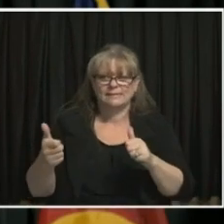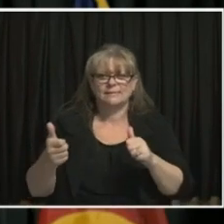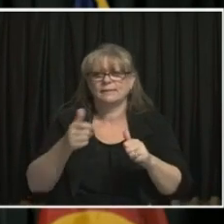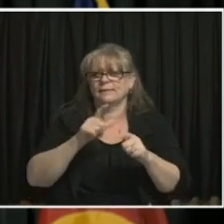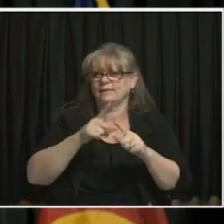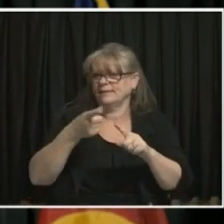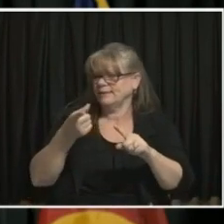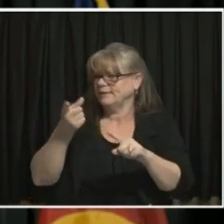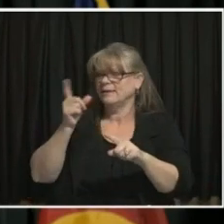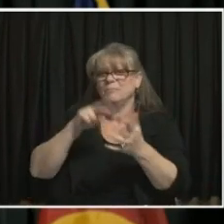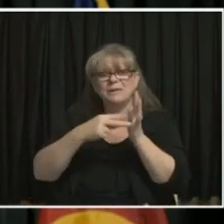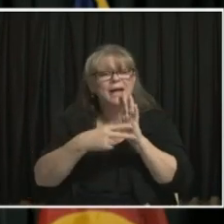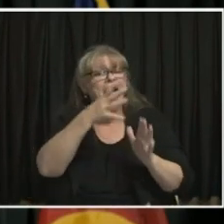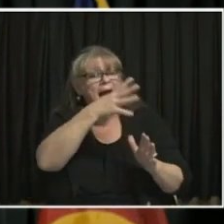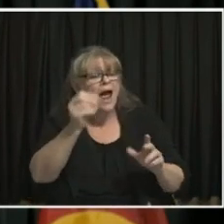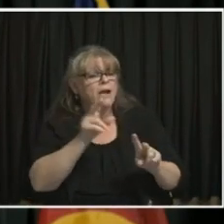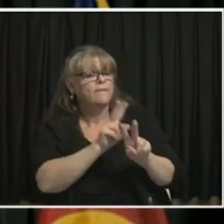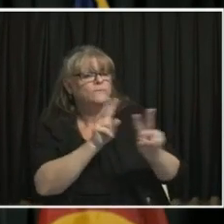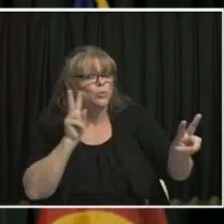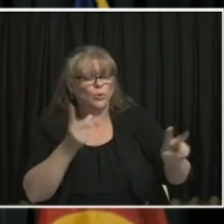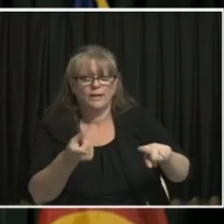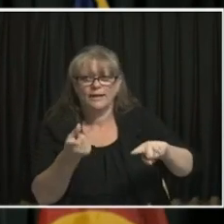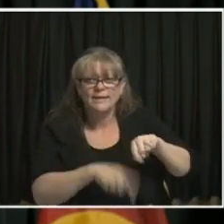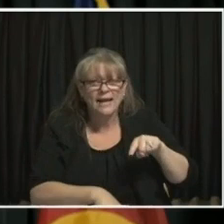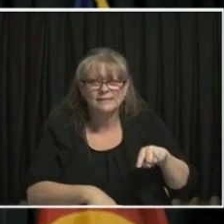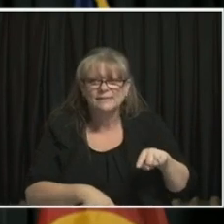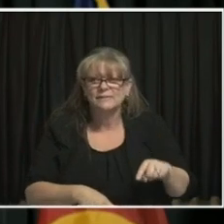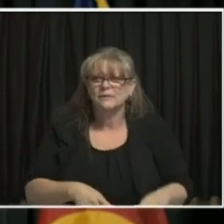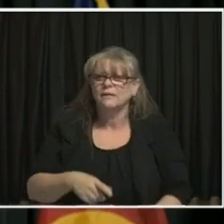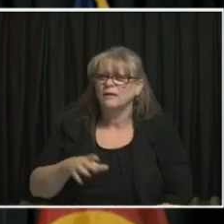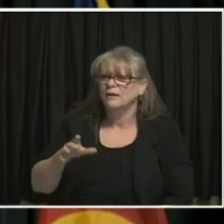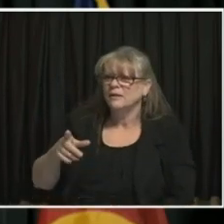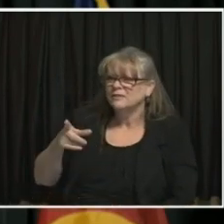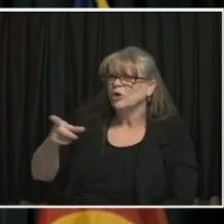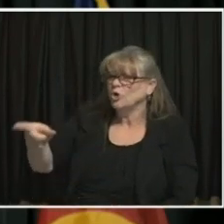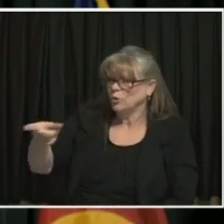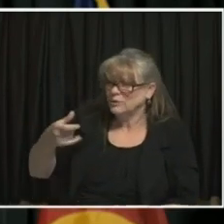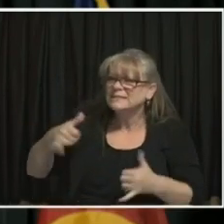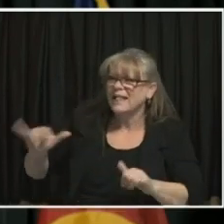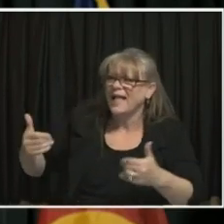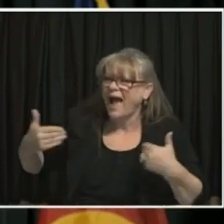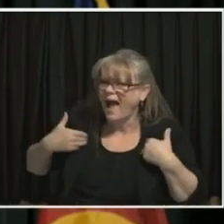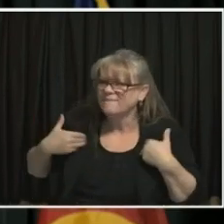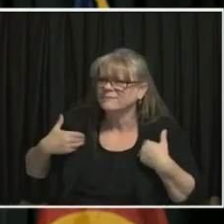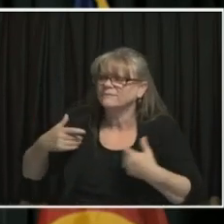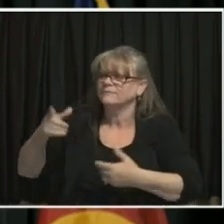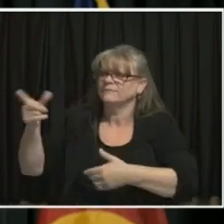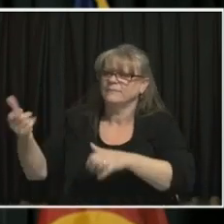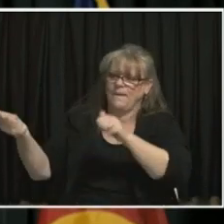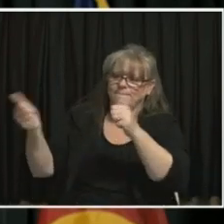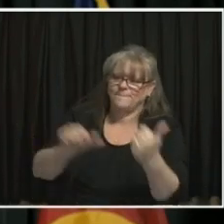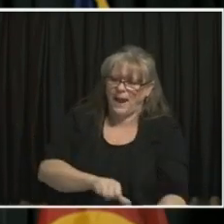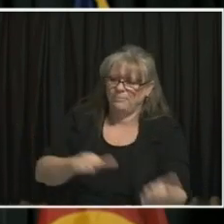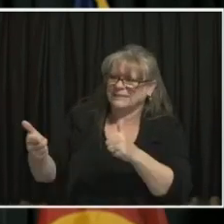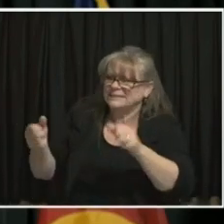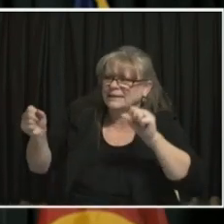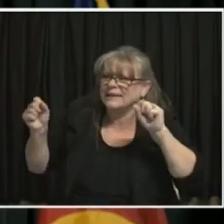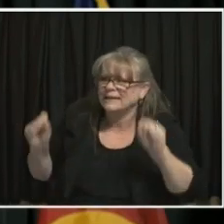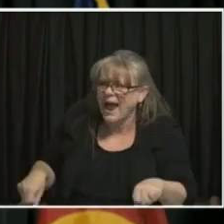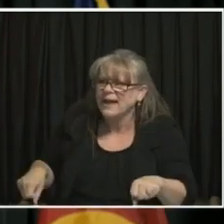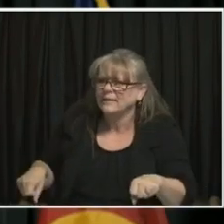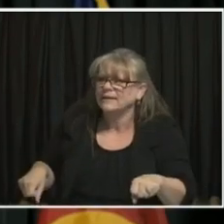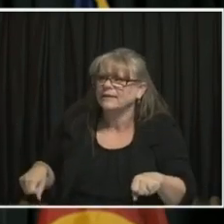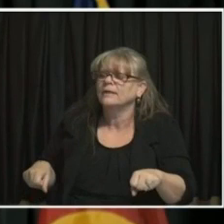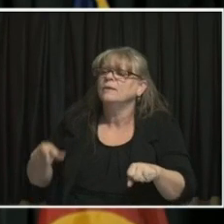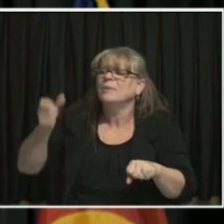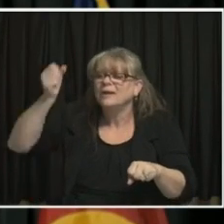can occur. It's the festive celebrations around them that often can't, right? So I've gotten so many questions, do I have to delay getting